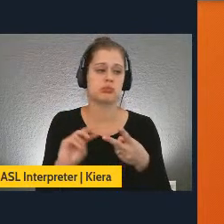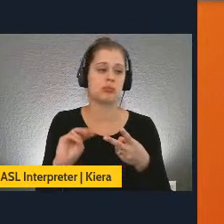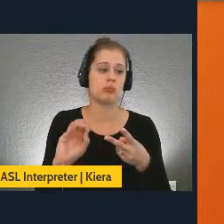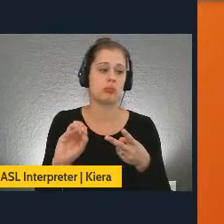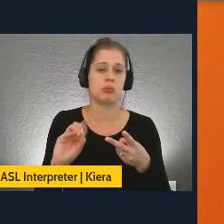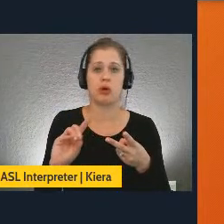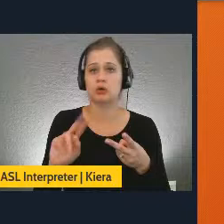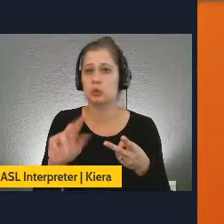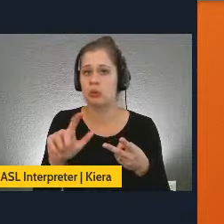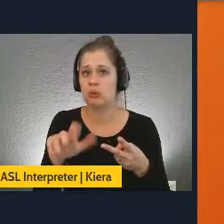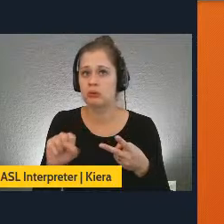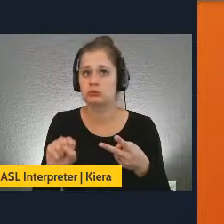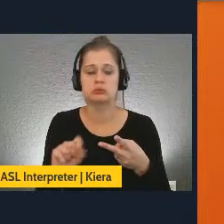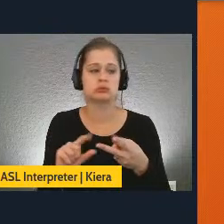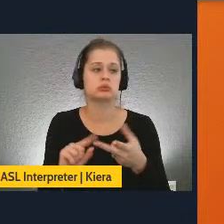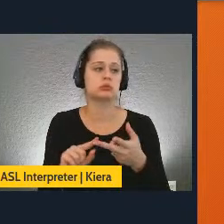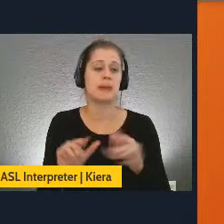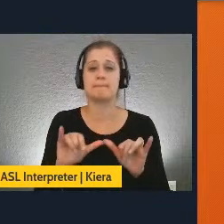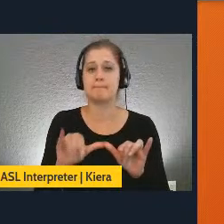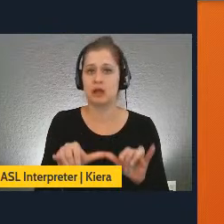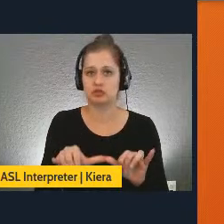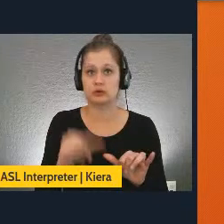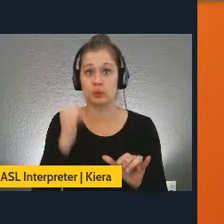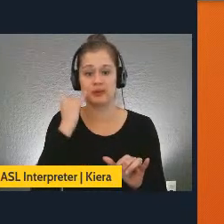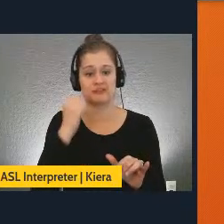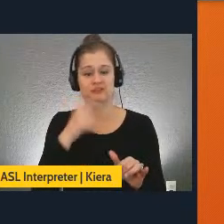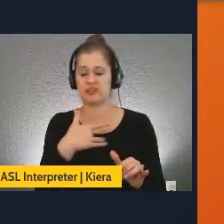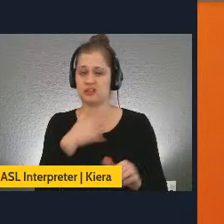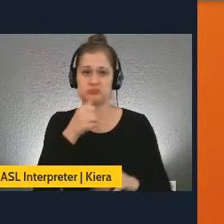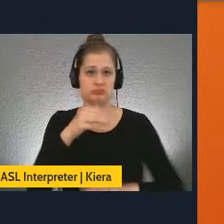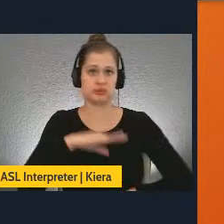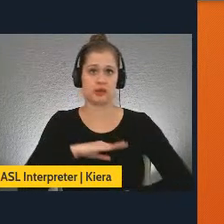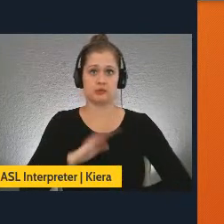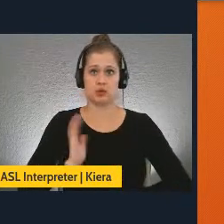if you're not happy with the decisions we took, then